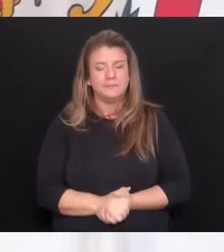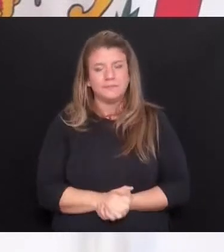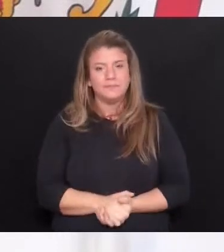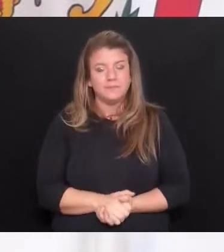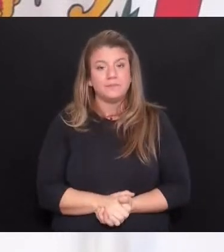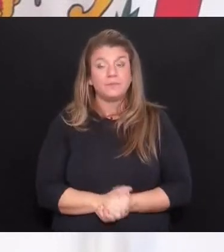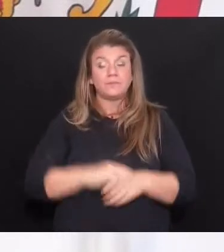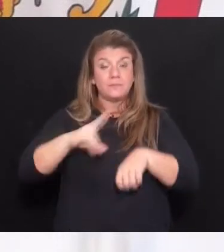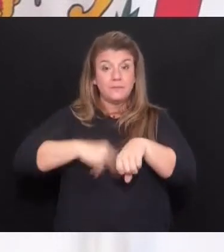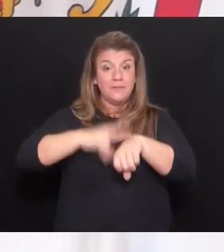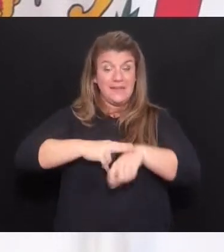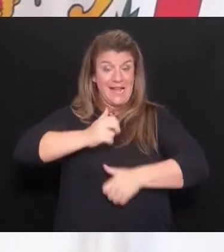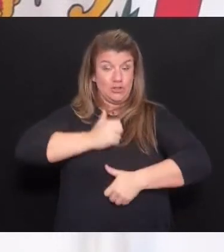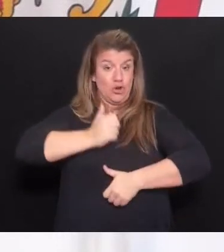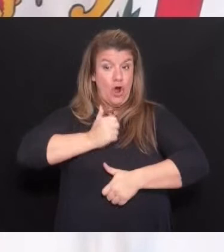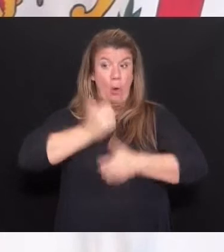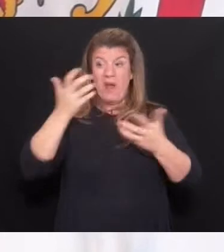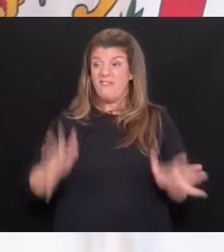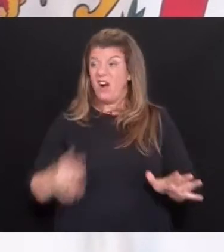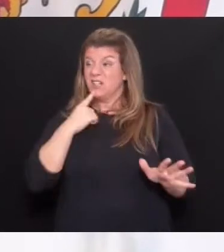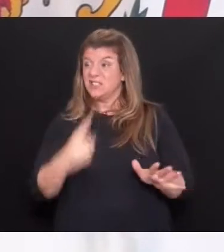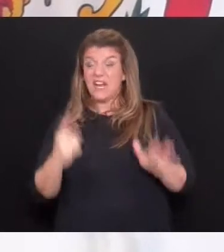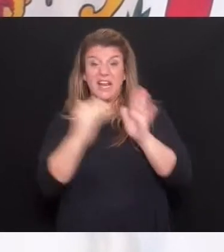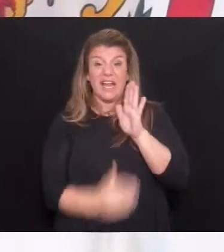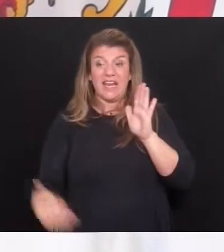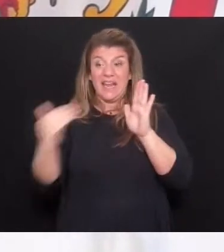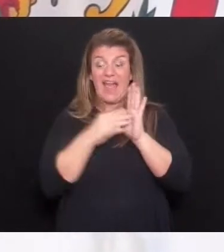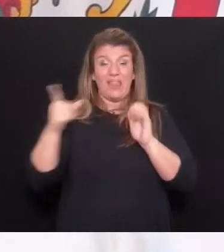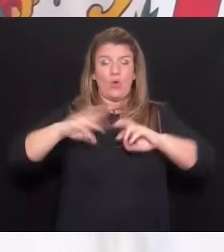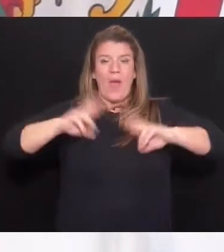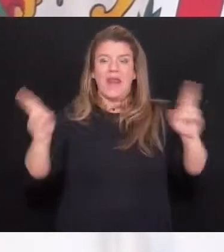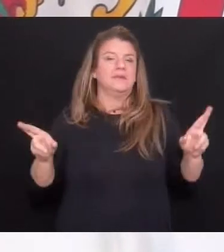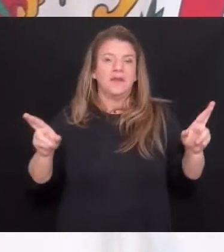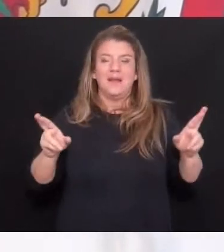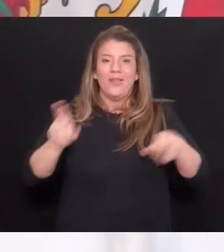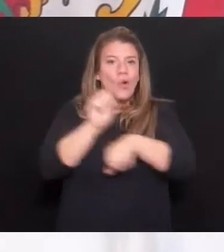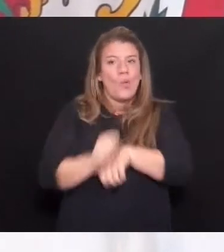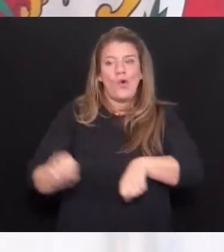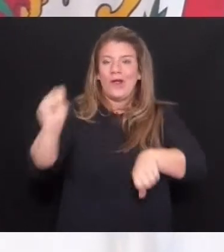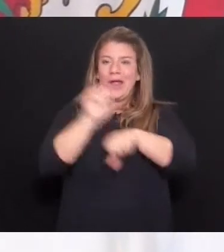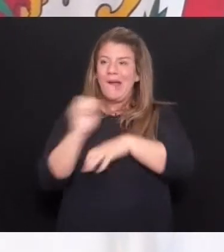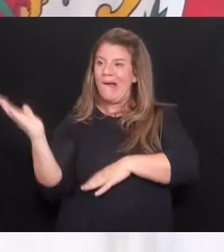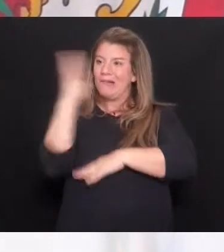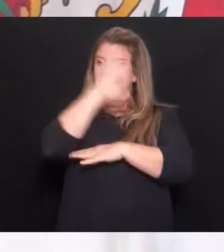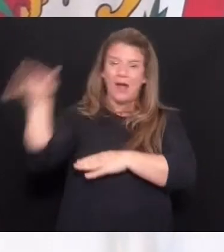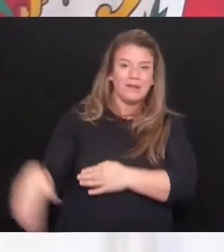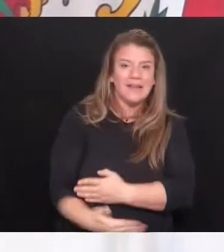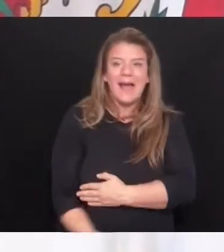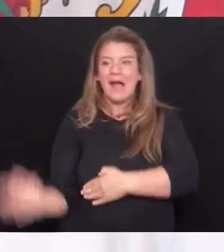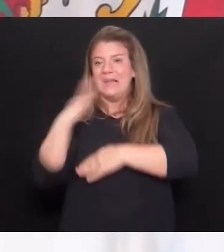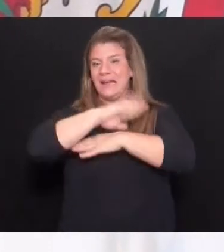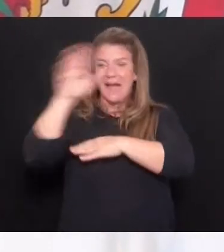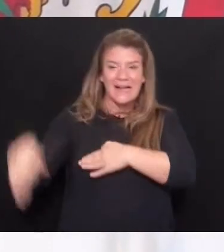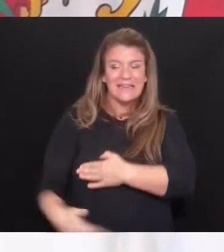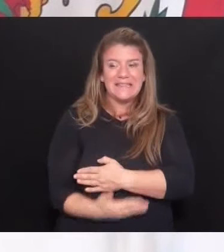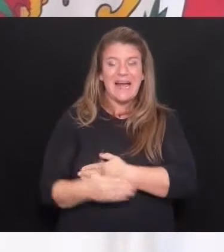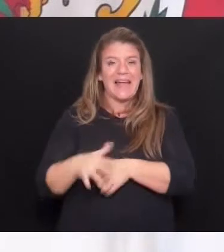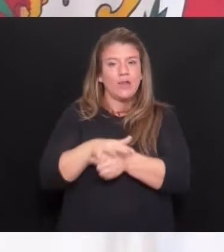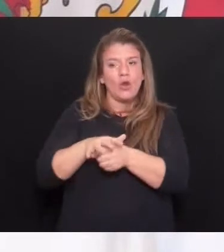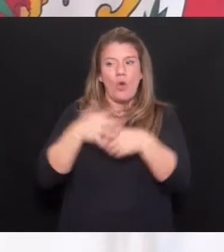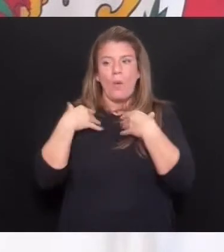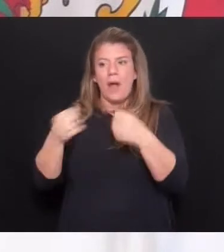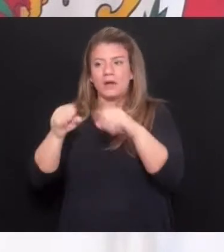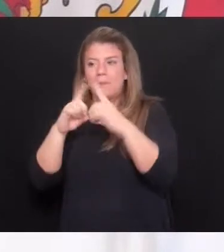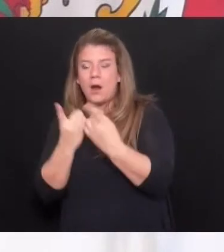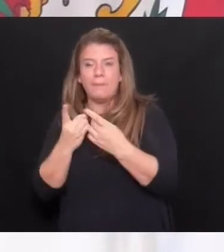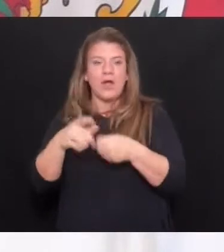The National Guard, as we've said over and over and over, is ready to go. They're working it night and day. The National Guard, local health departments,